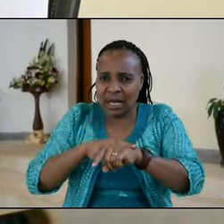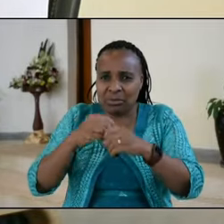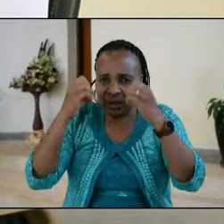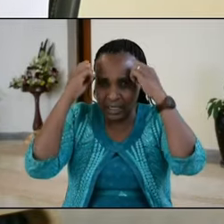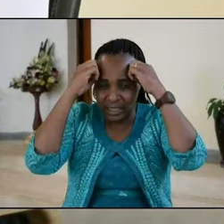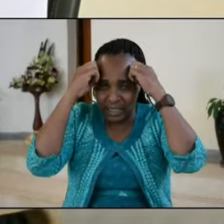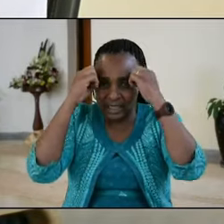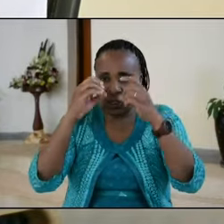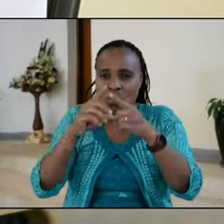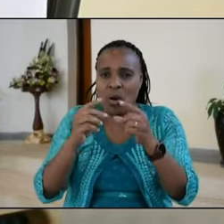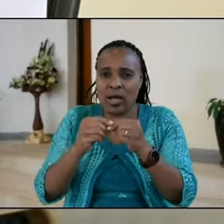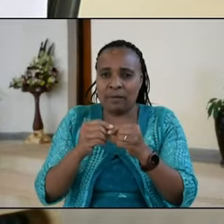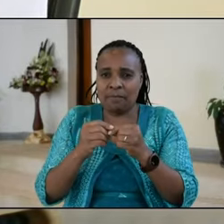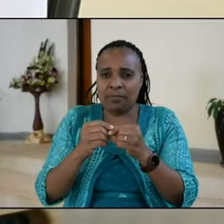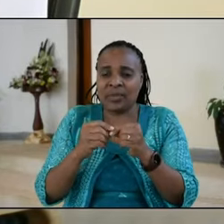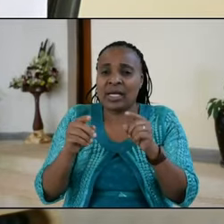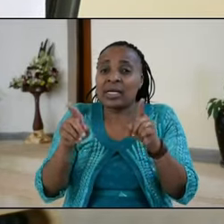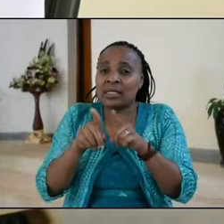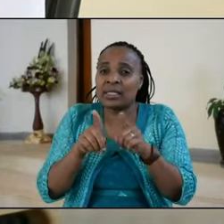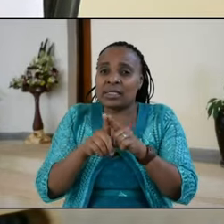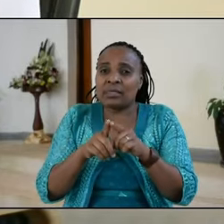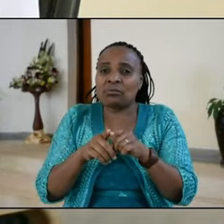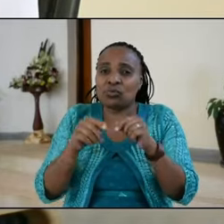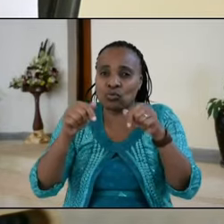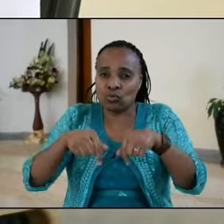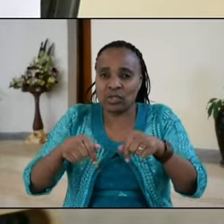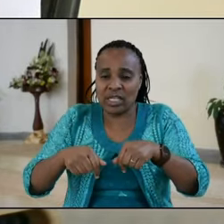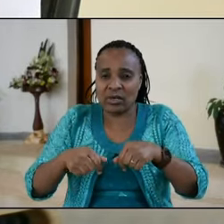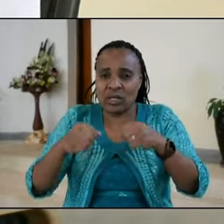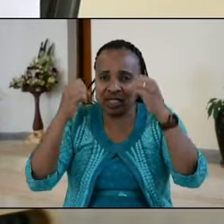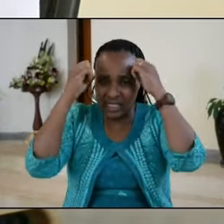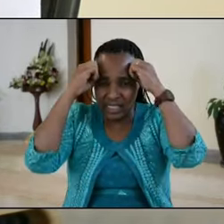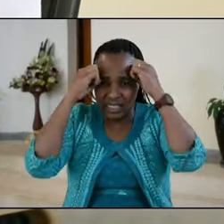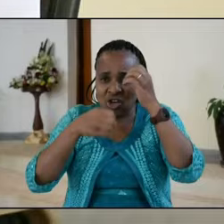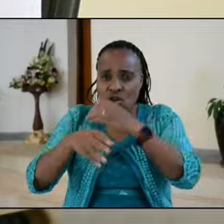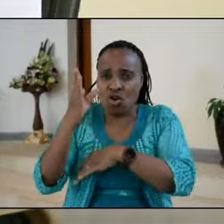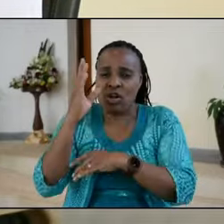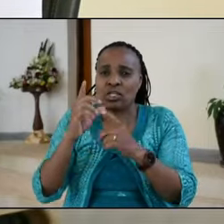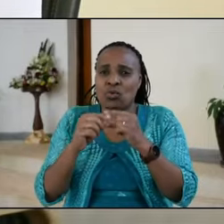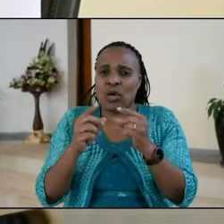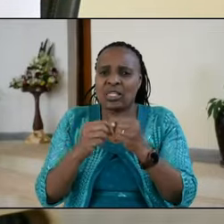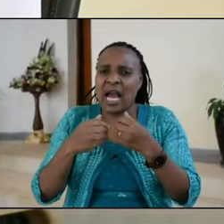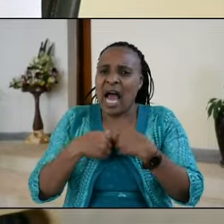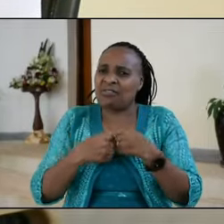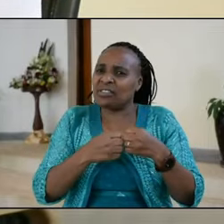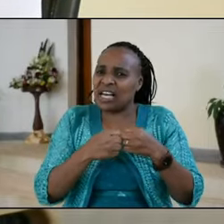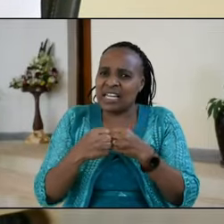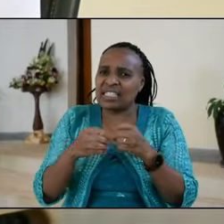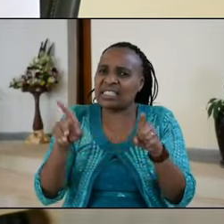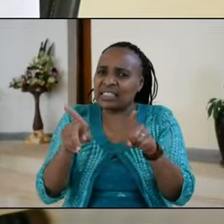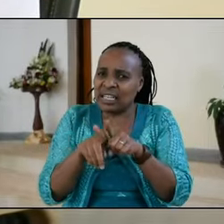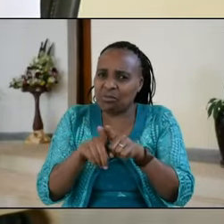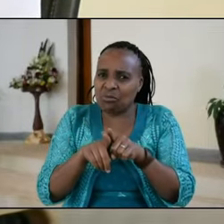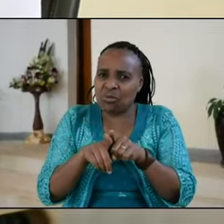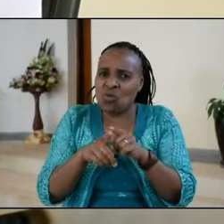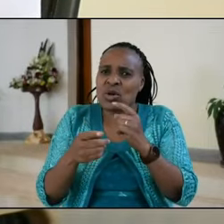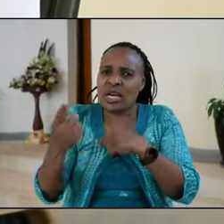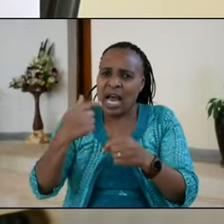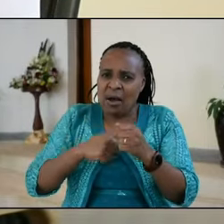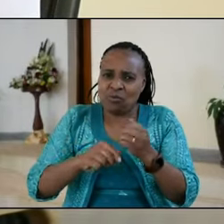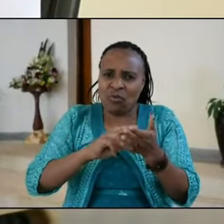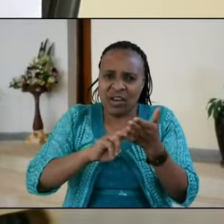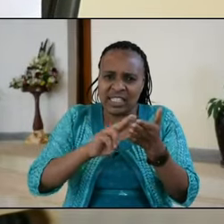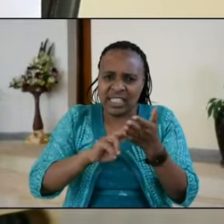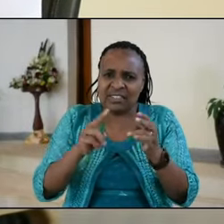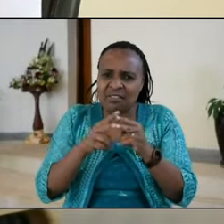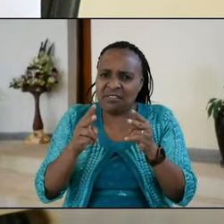And even as we today are studying God's word, we will have the same challenges. We'll come across scripture that is very